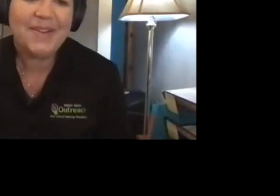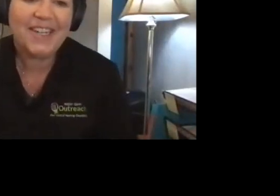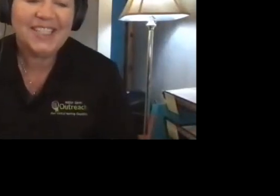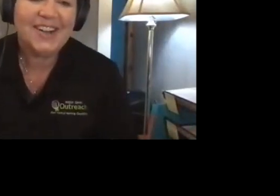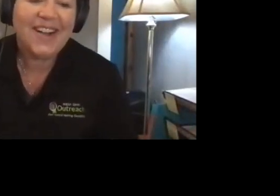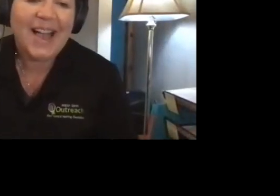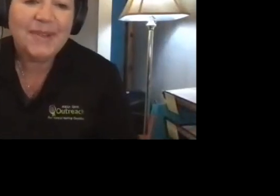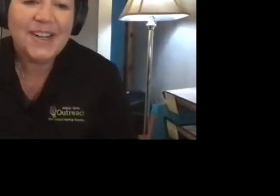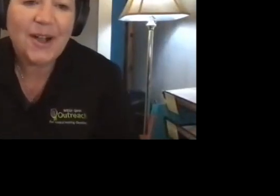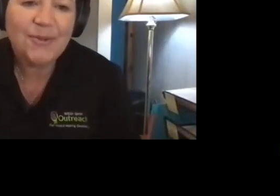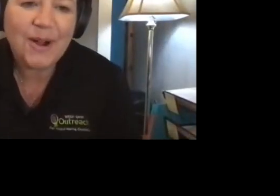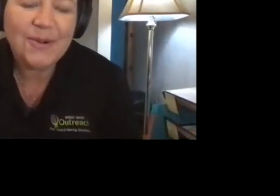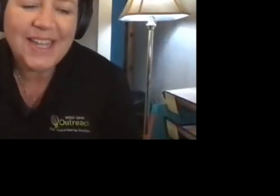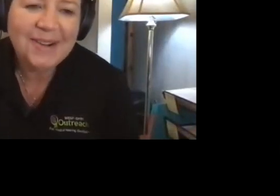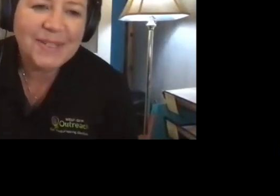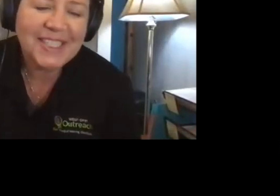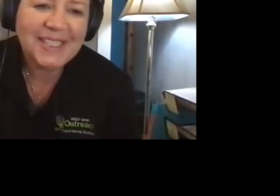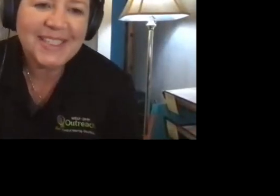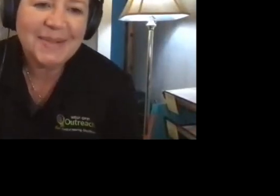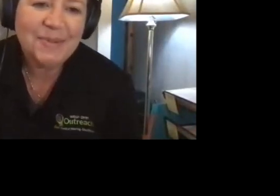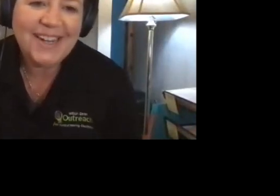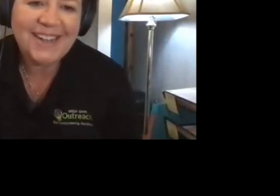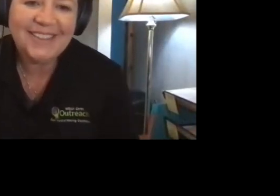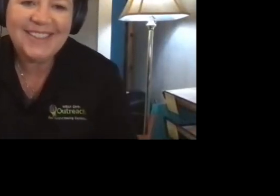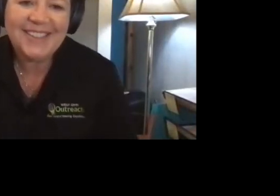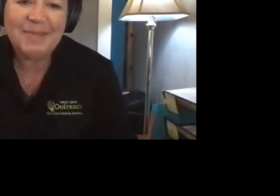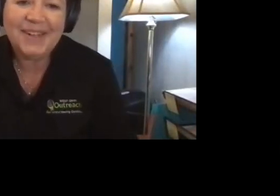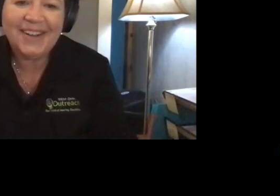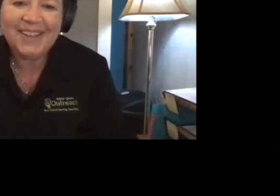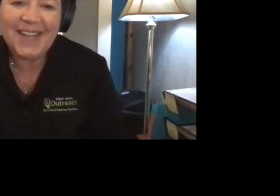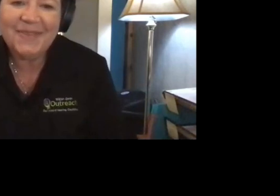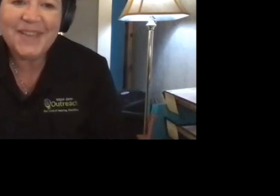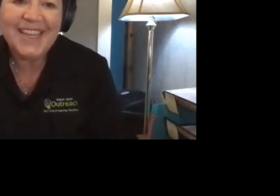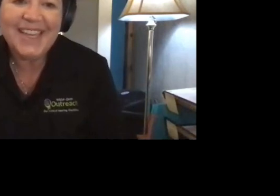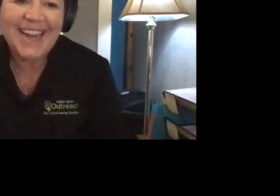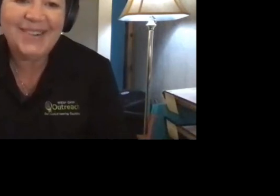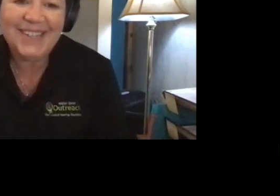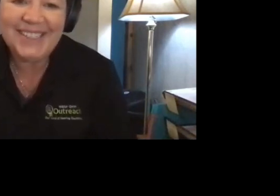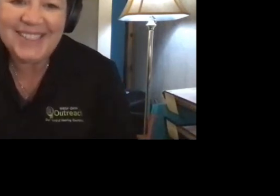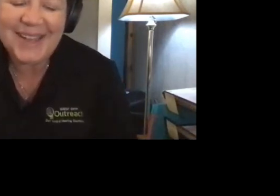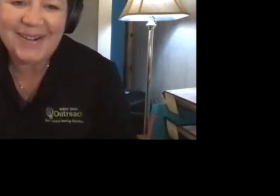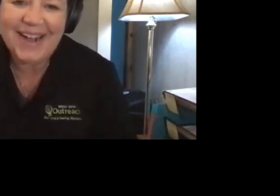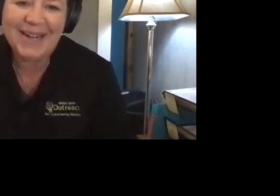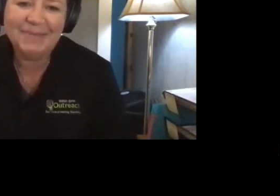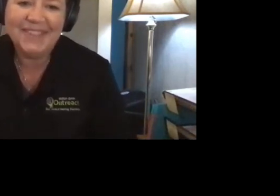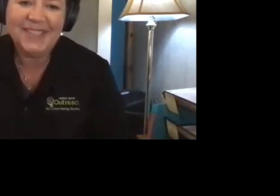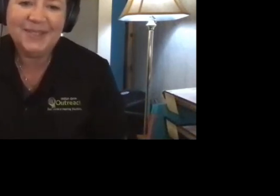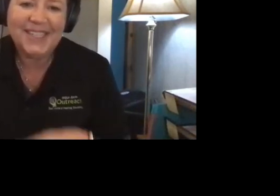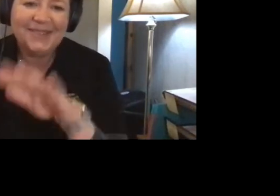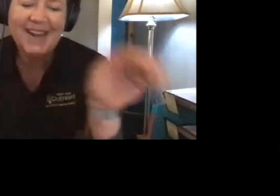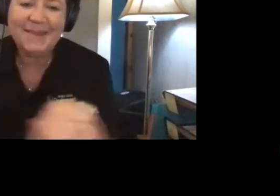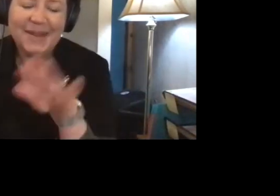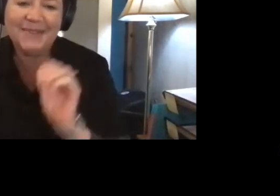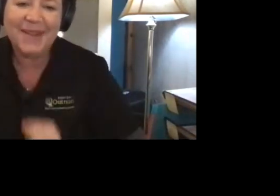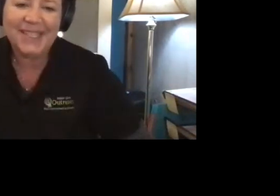remember what I wanted to know, I'm going to go rogue here, which is pretty typical of me on outreach. So Julie,